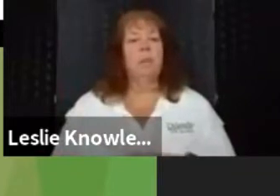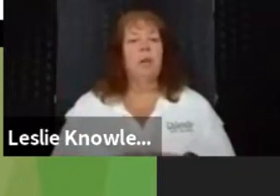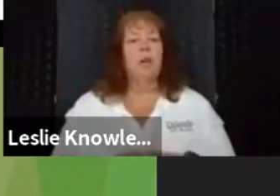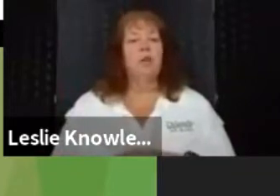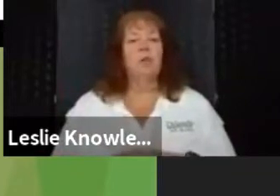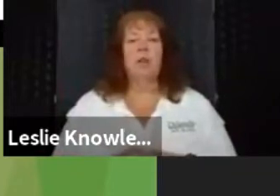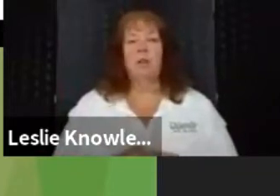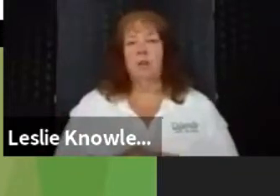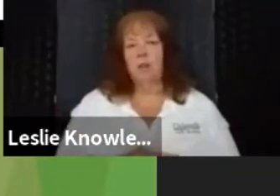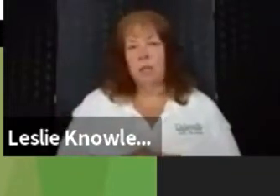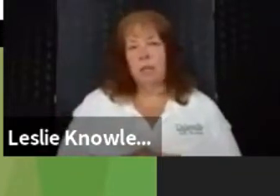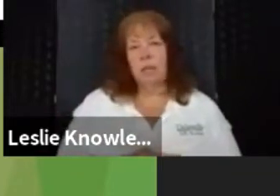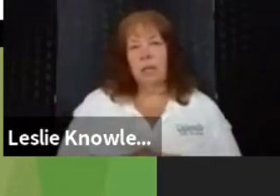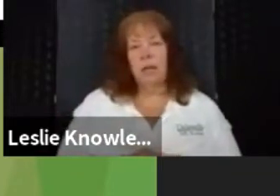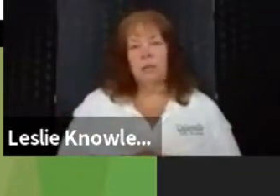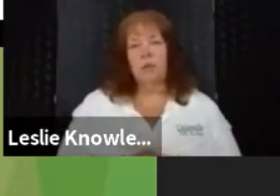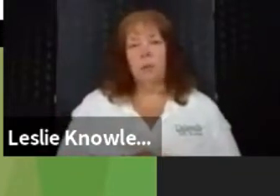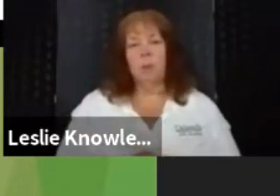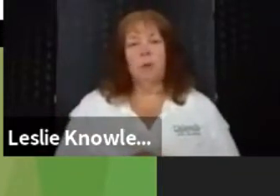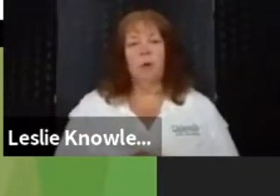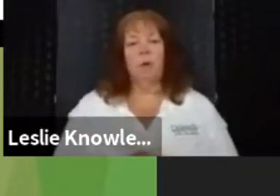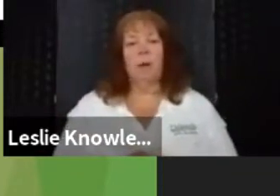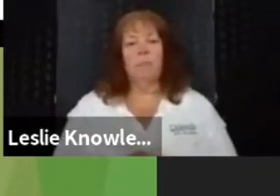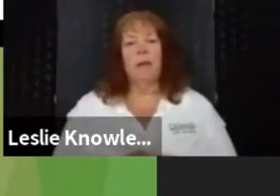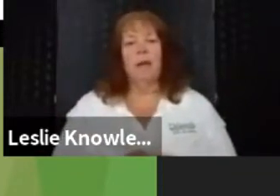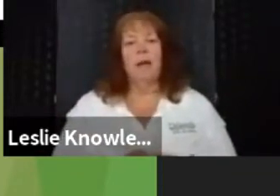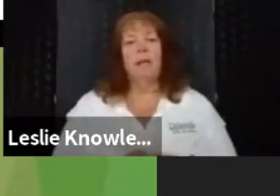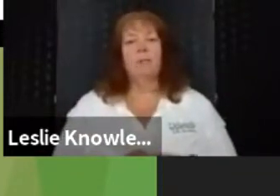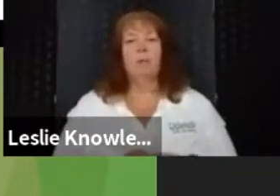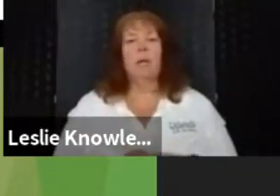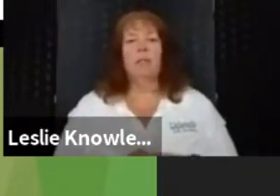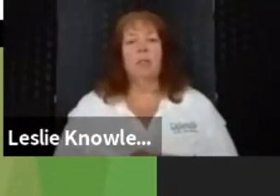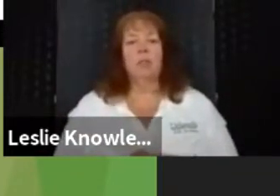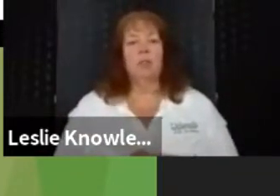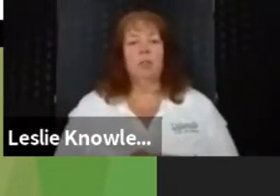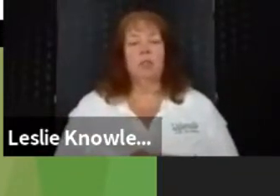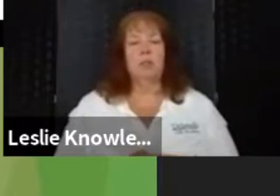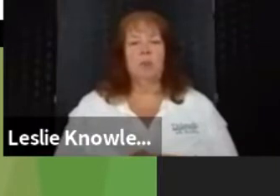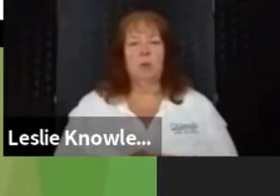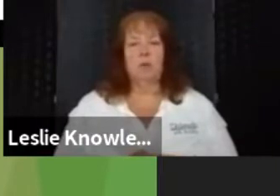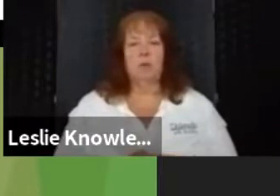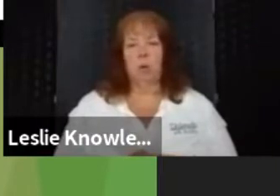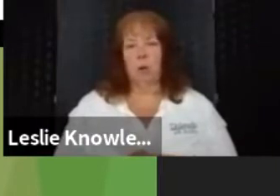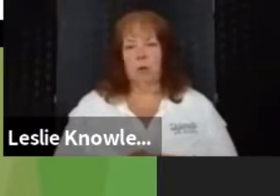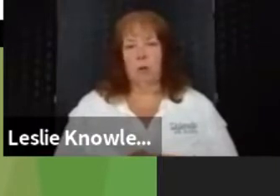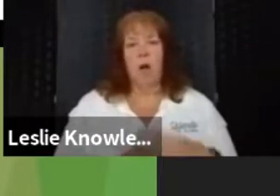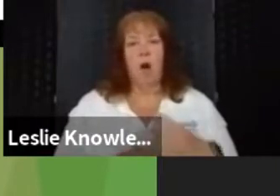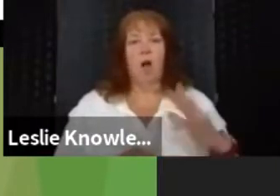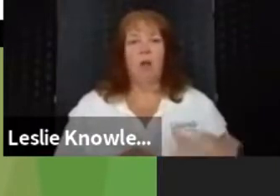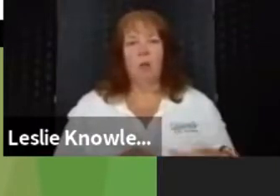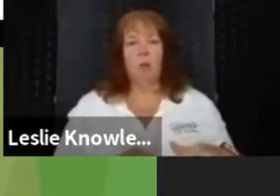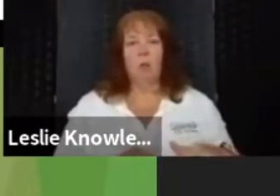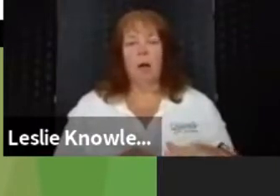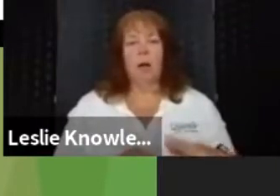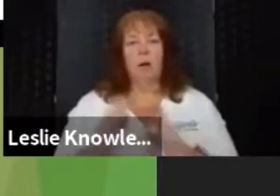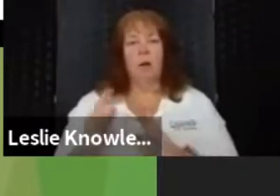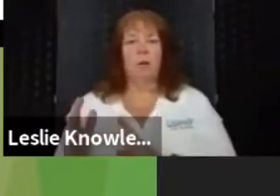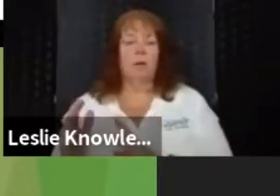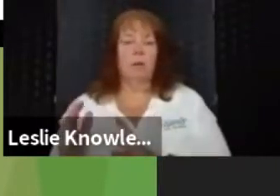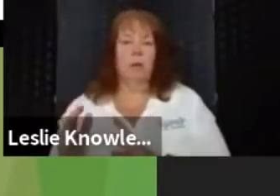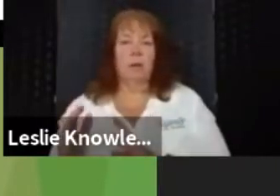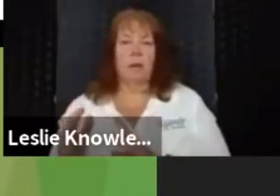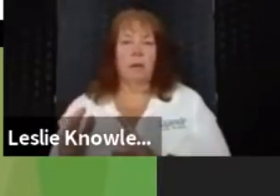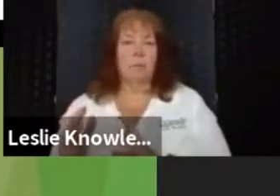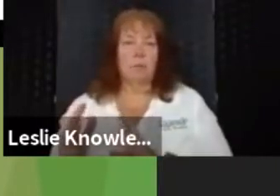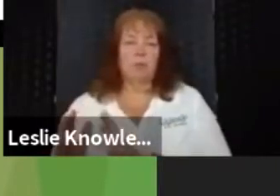interpreting. Troy University has an interpreting program, as well as the University of Northern Florida. All of those require